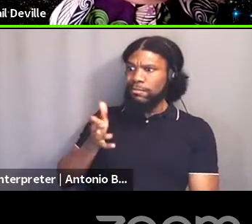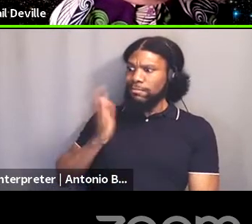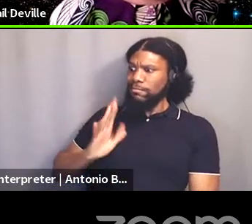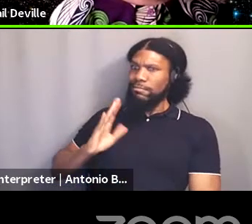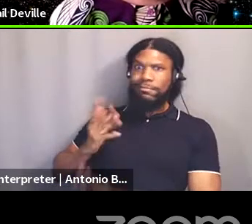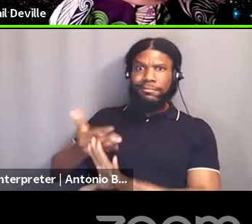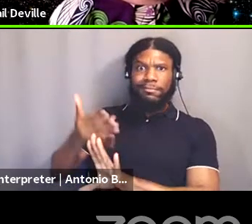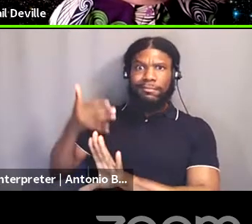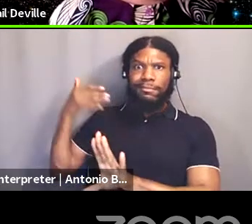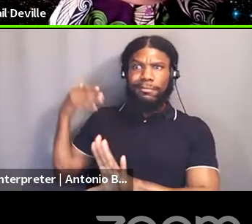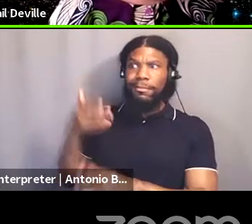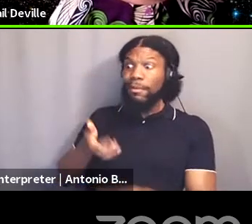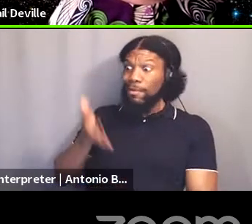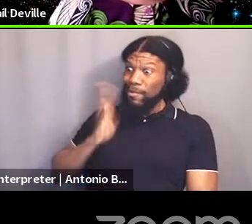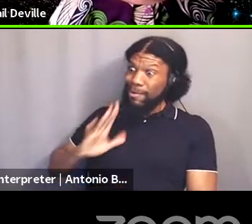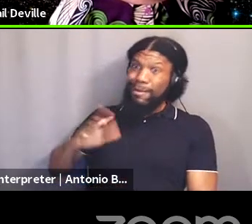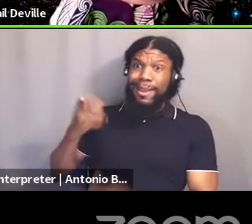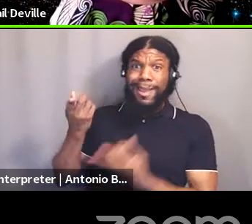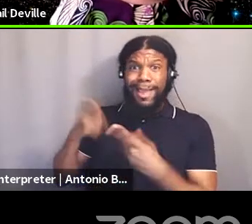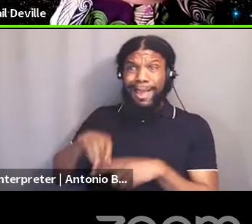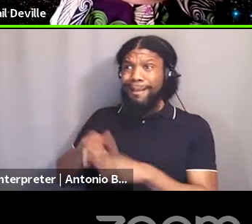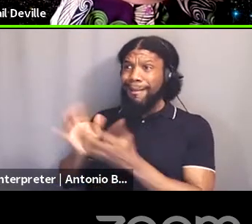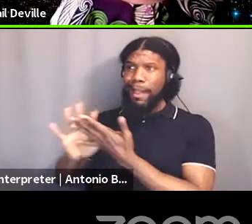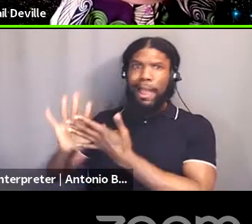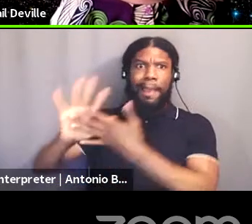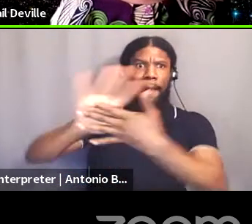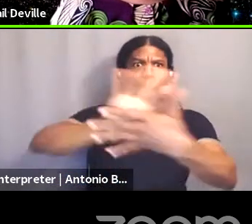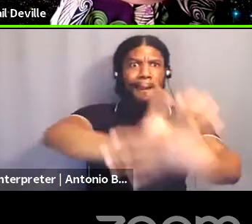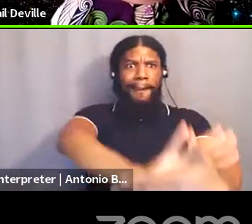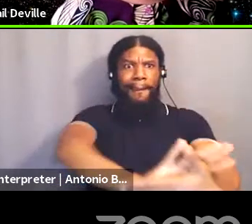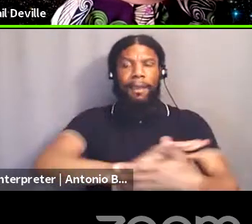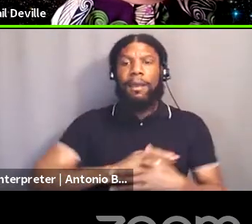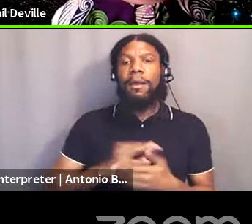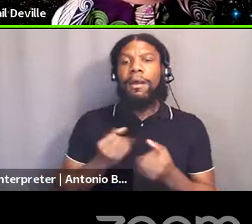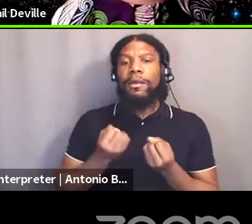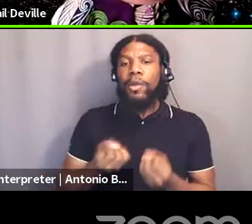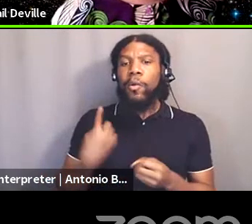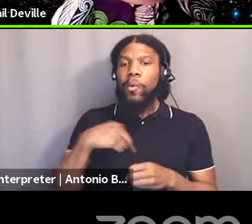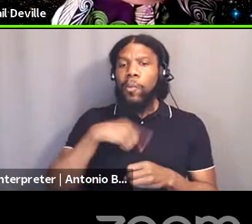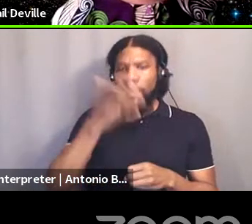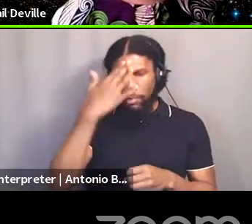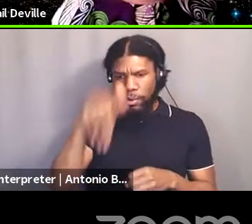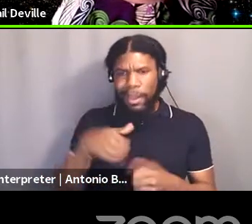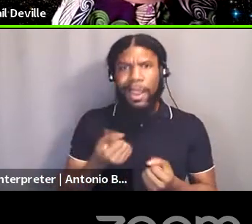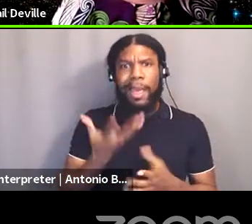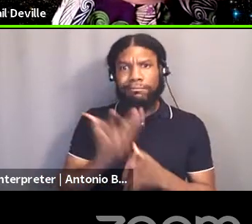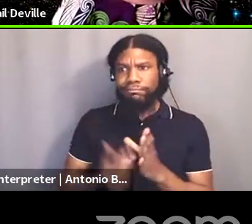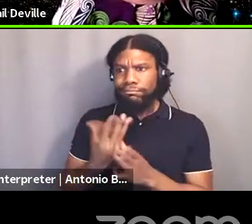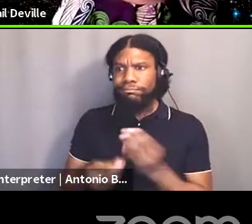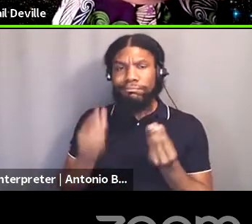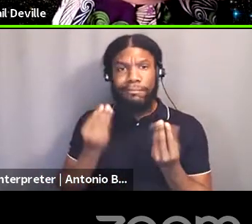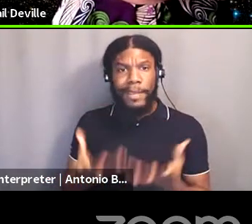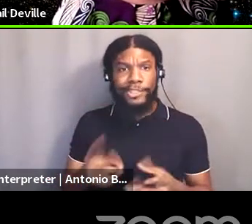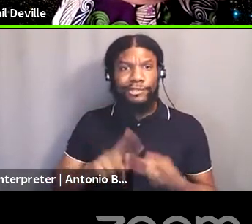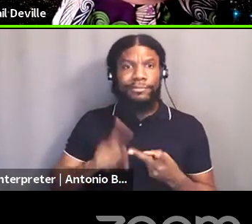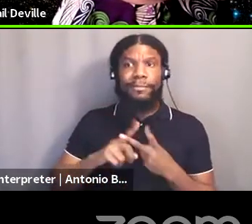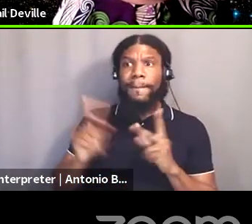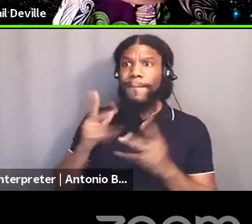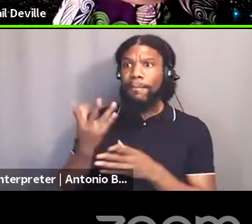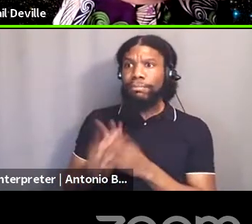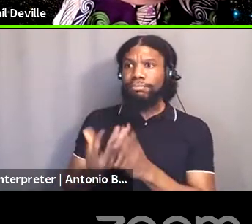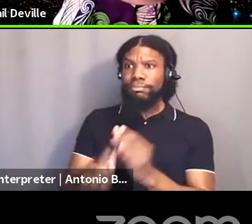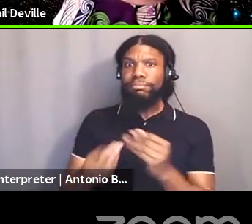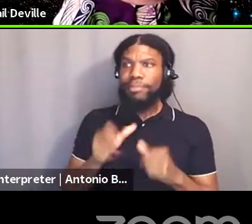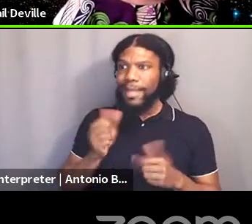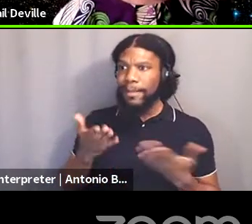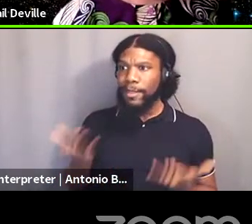that there is all of these missing information through that, like missing lives, you know, voices and material that would actually